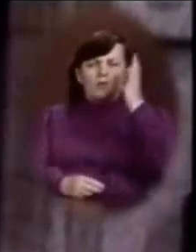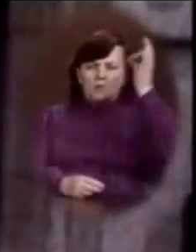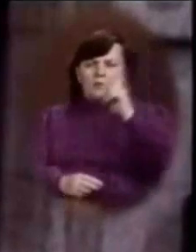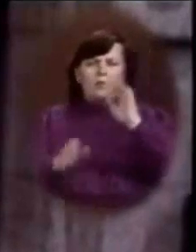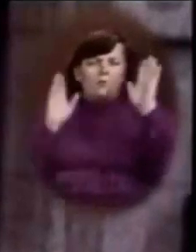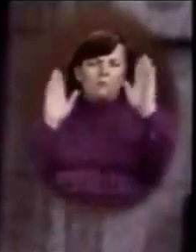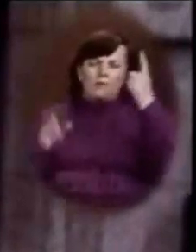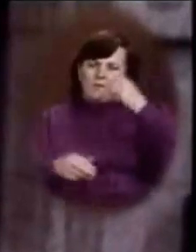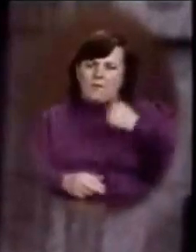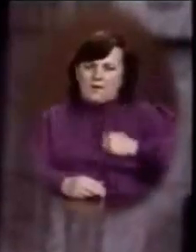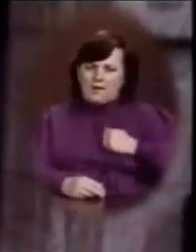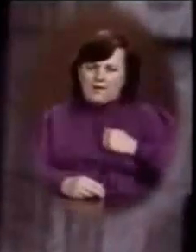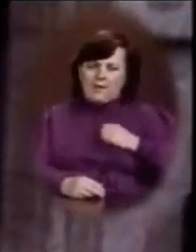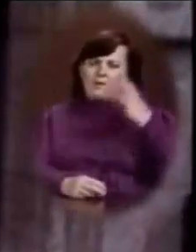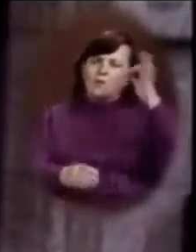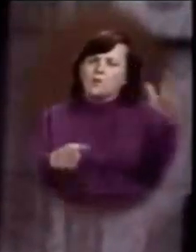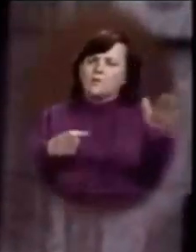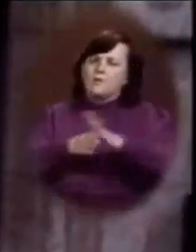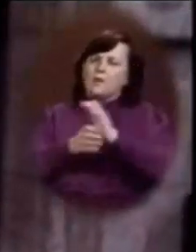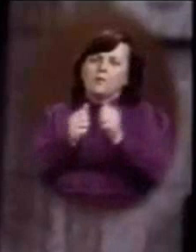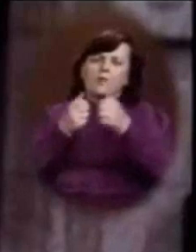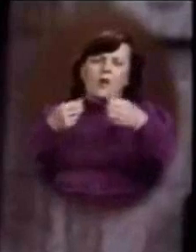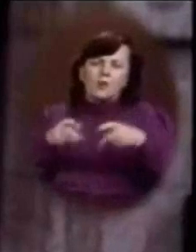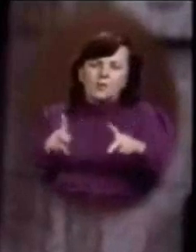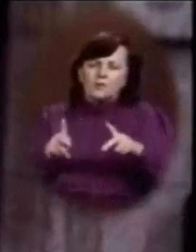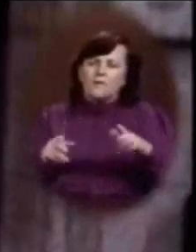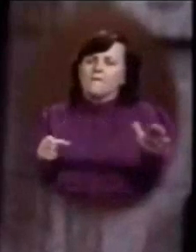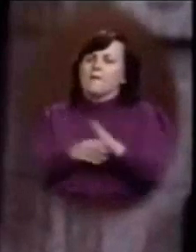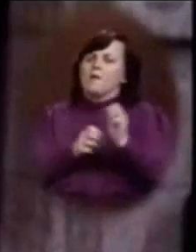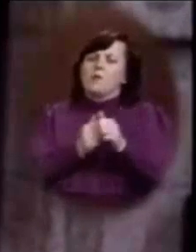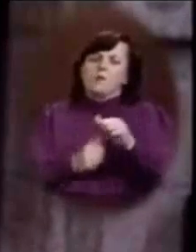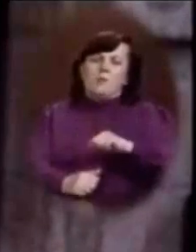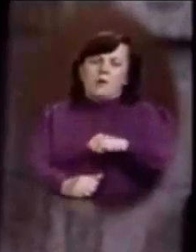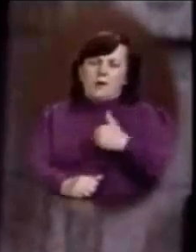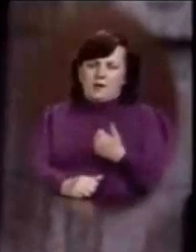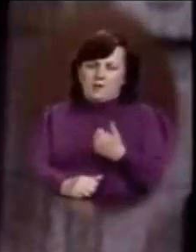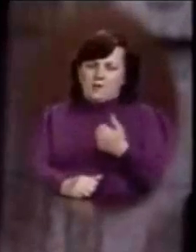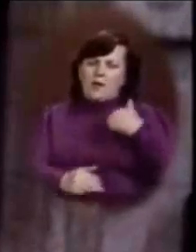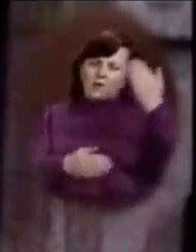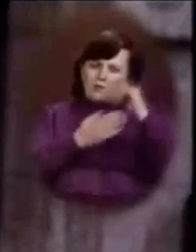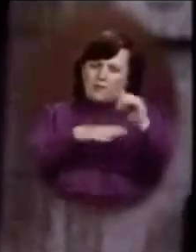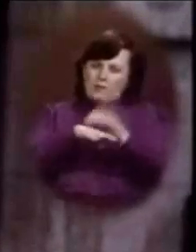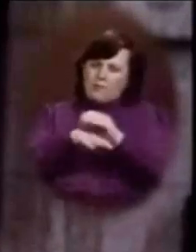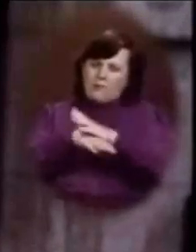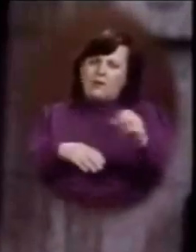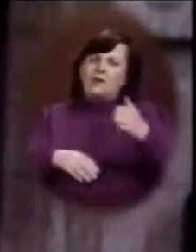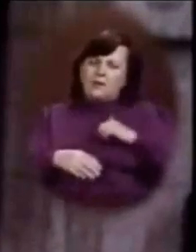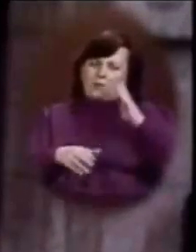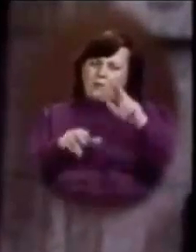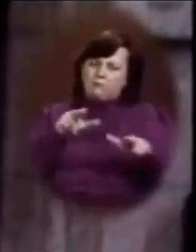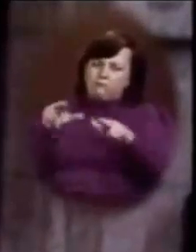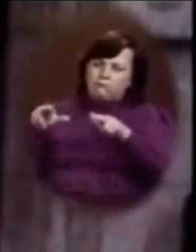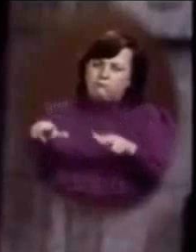Canada. One filled with opportunity and pride. I know that Britain and Canada will walk that